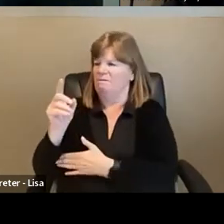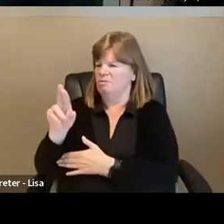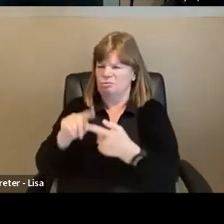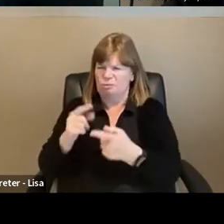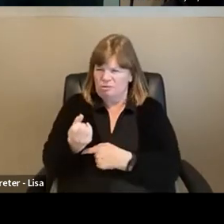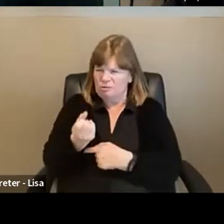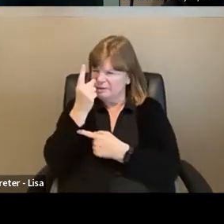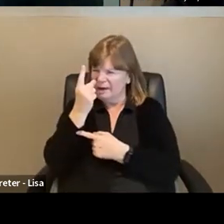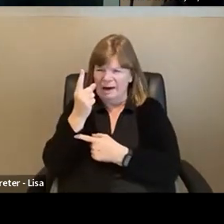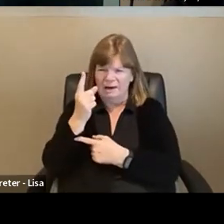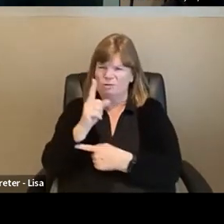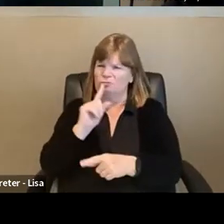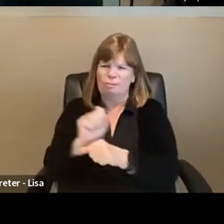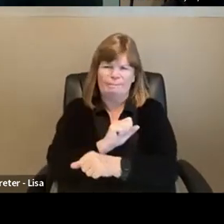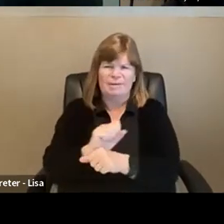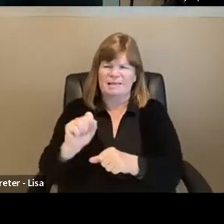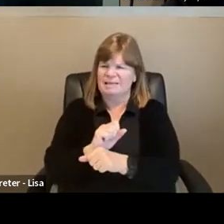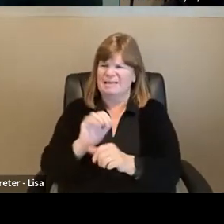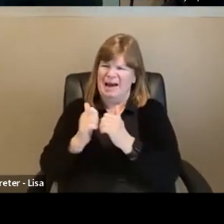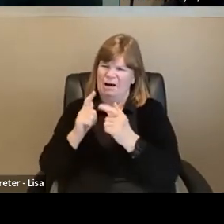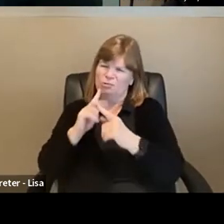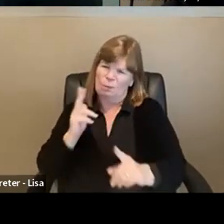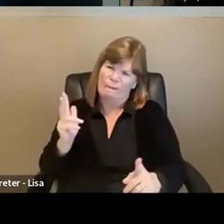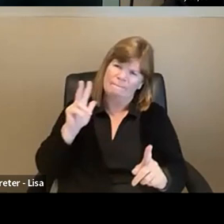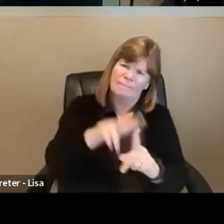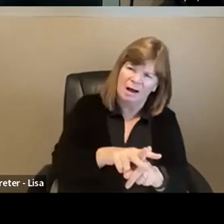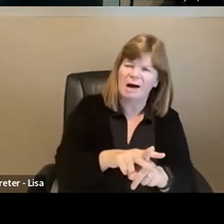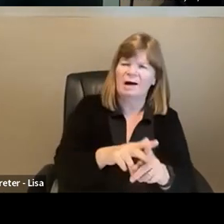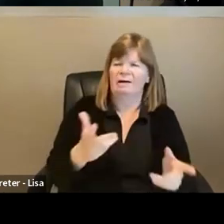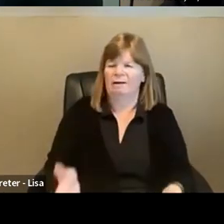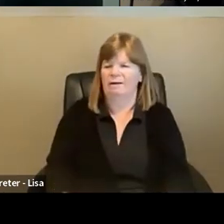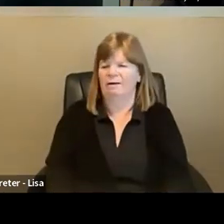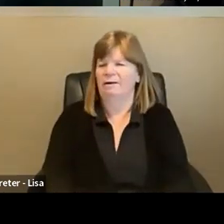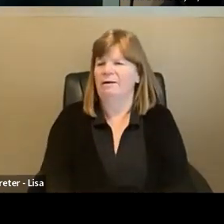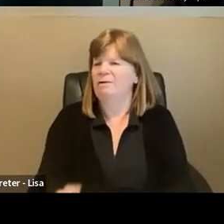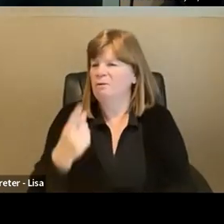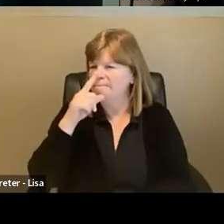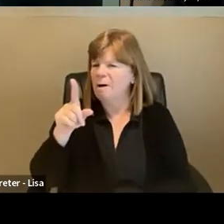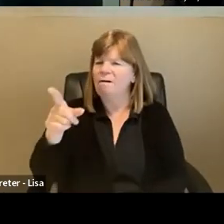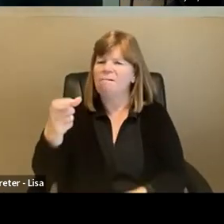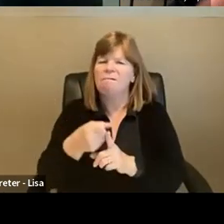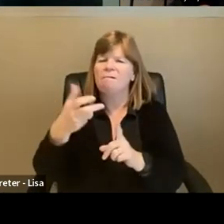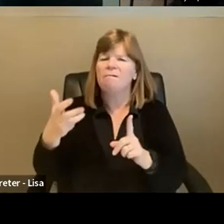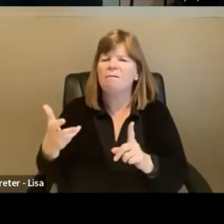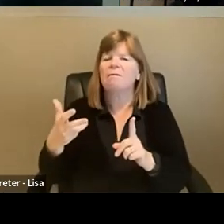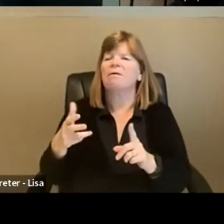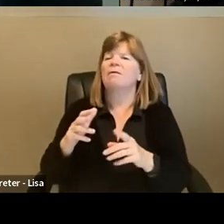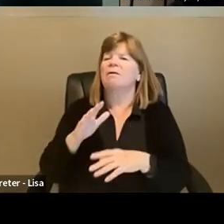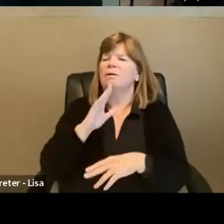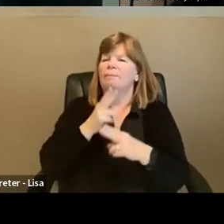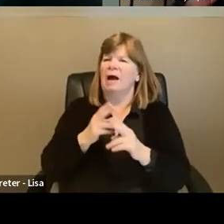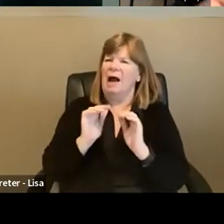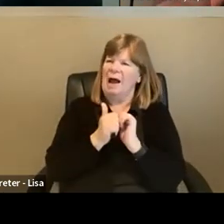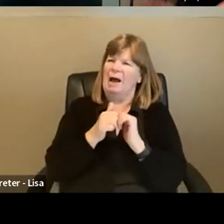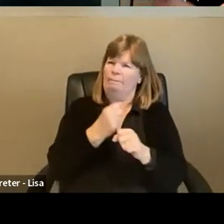where the rubber meets the road from an implementation standpoint with principals. So I'd love for you to talk a little bit about how you're ensuring fidelity